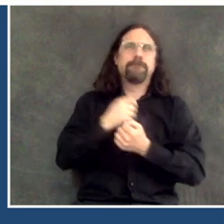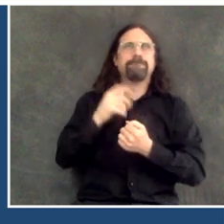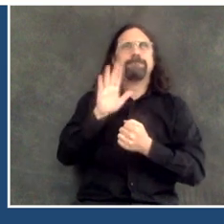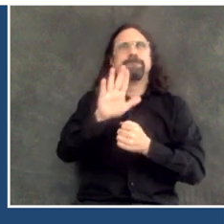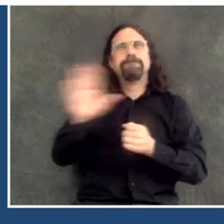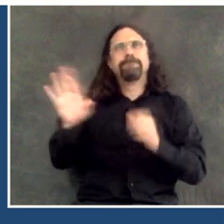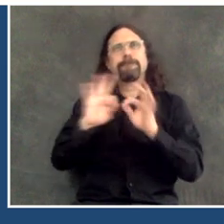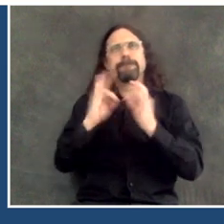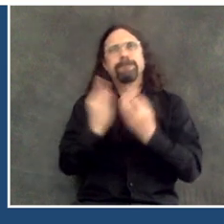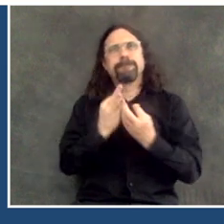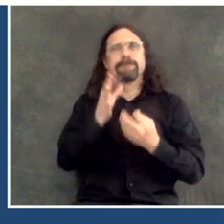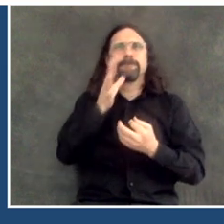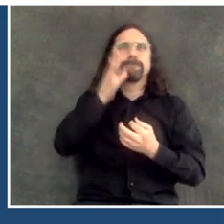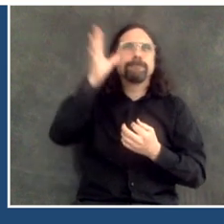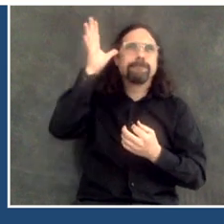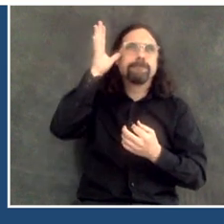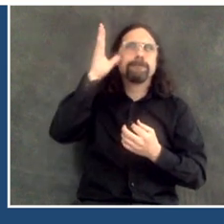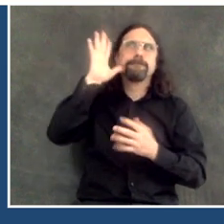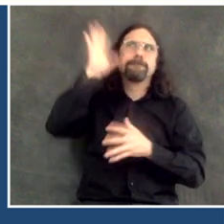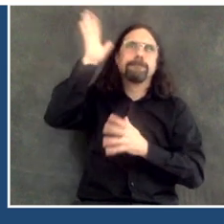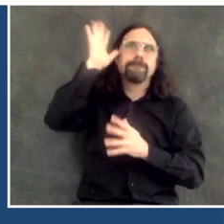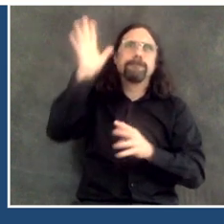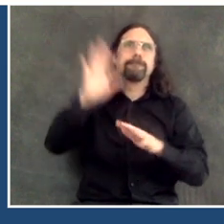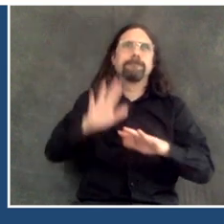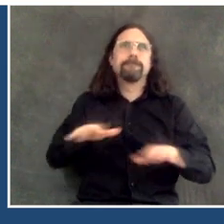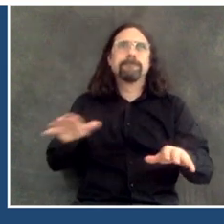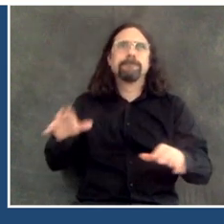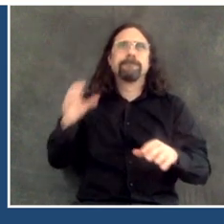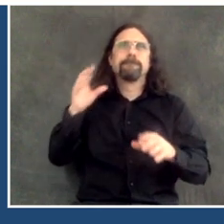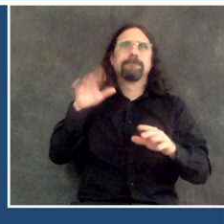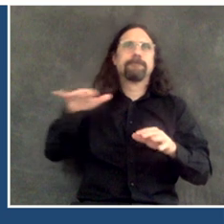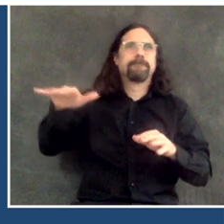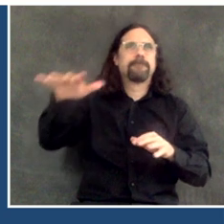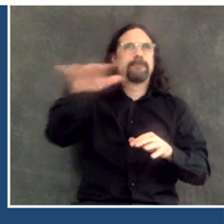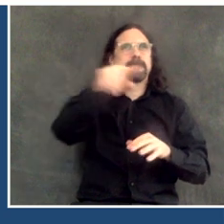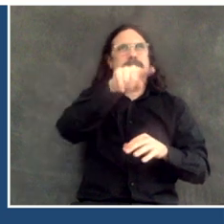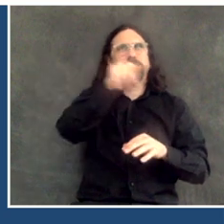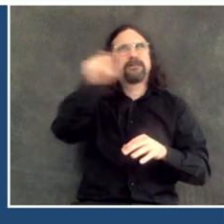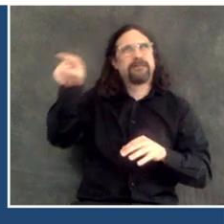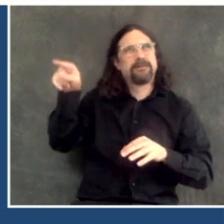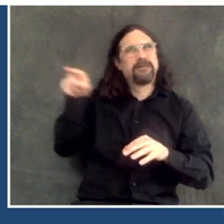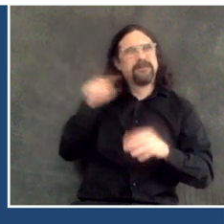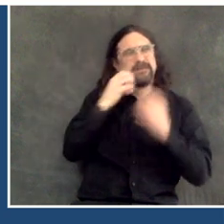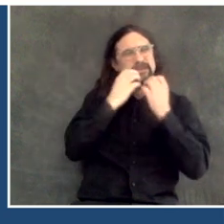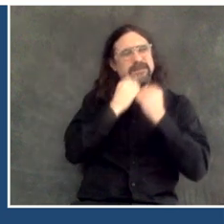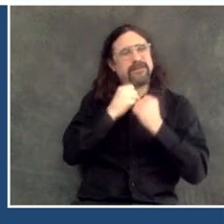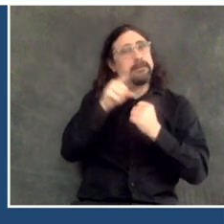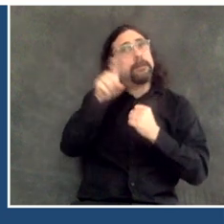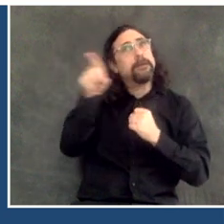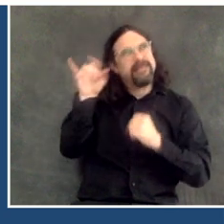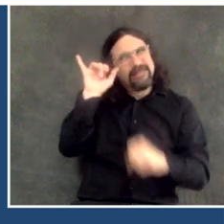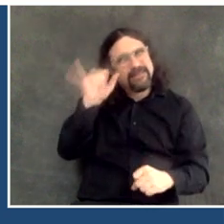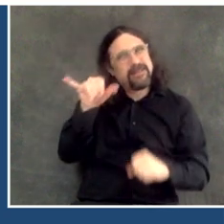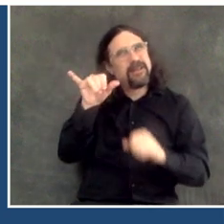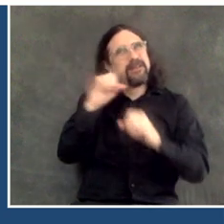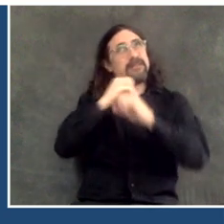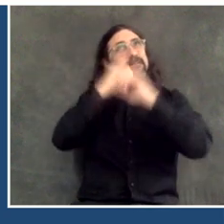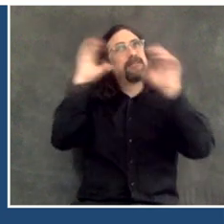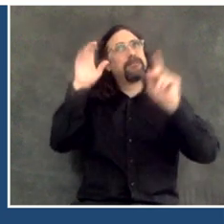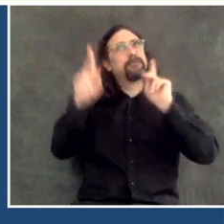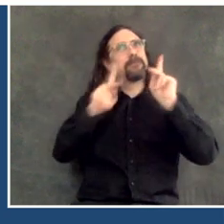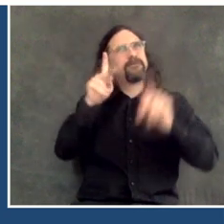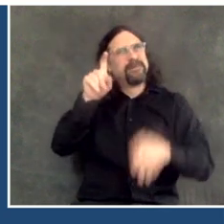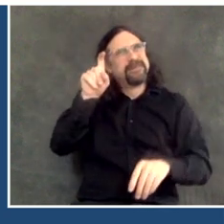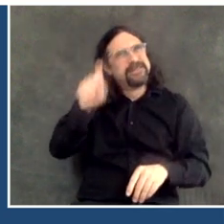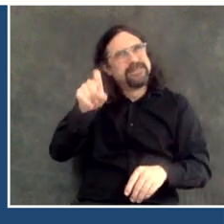that person who needs that ventilator right then to live. Doctors do not have the luxury, if